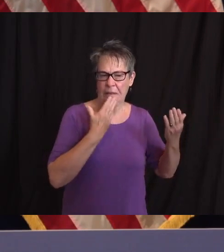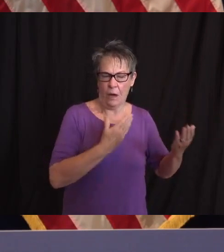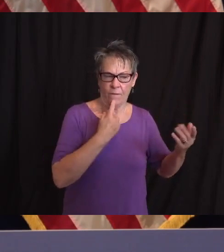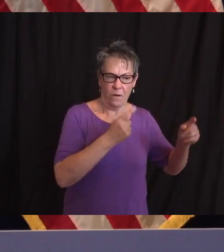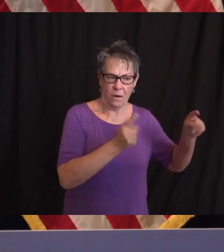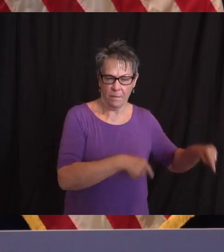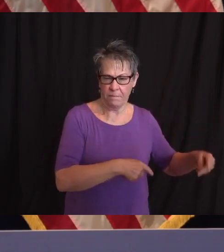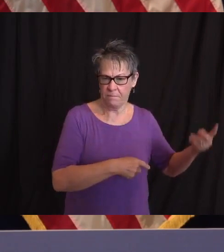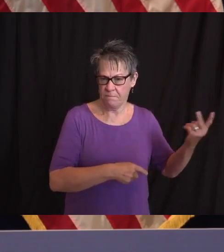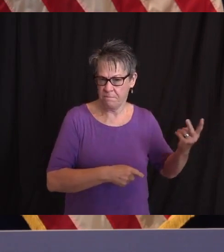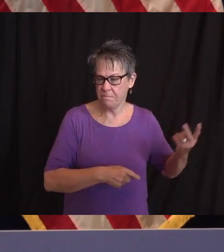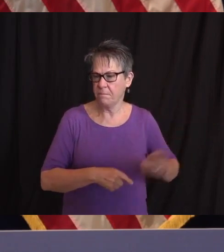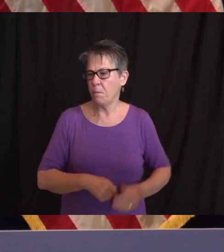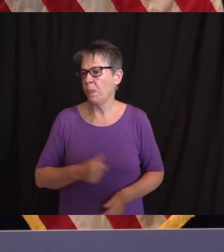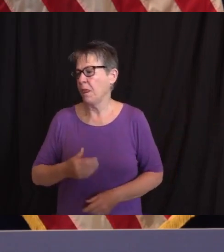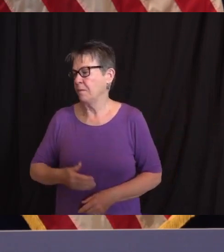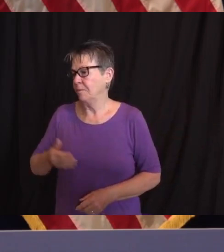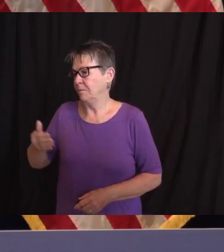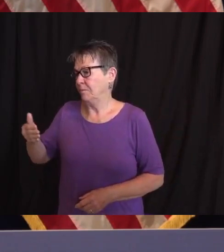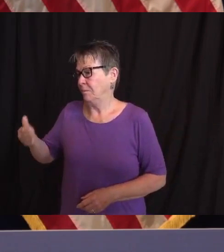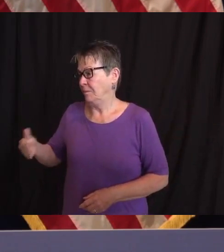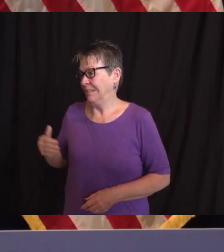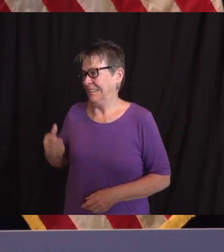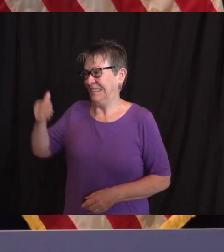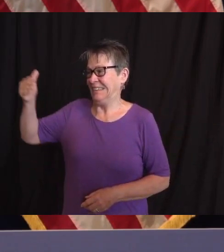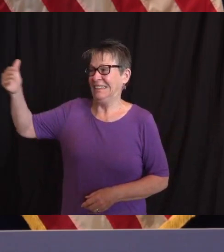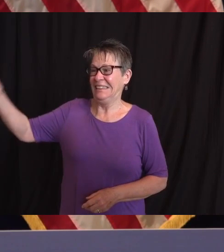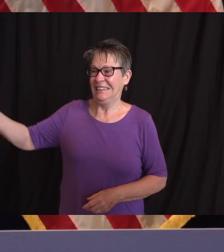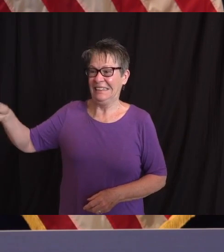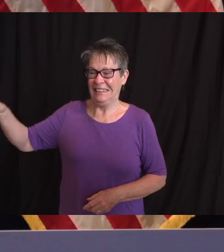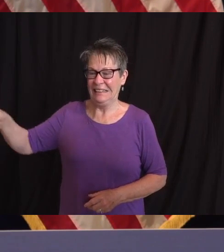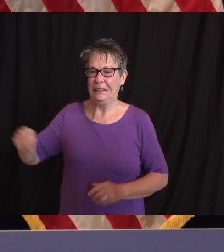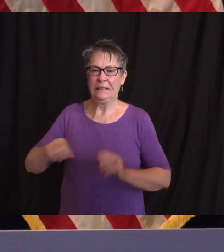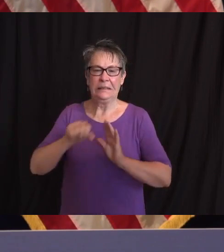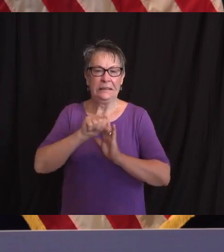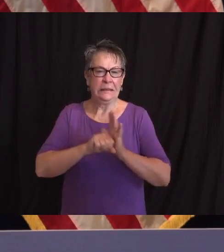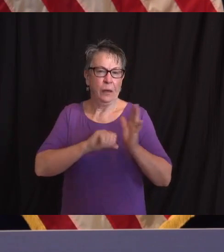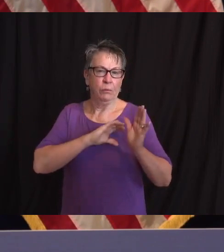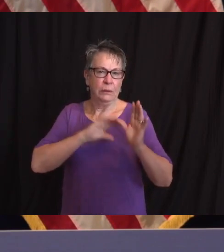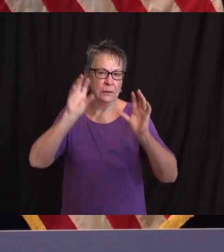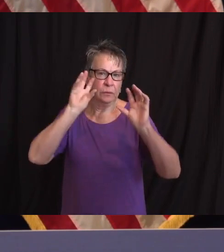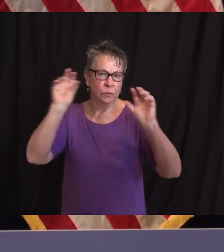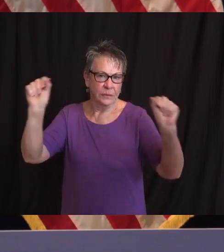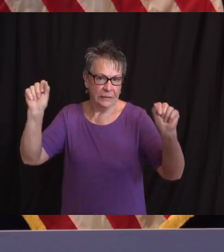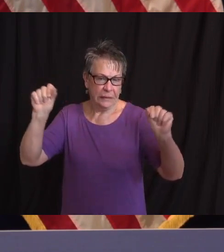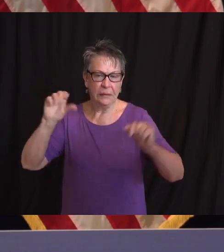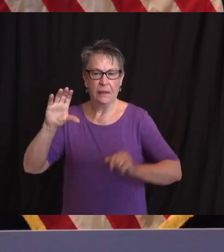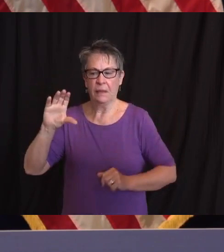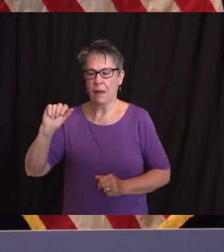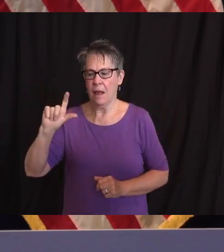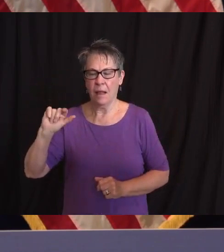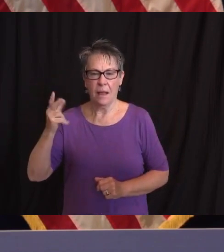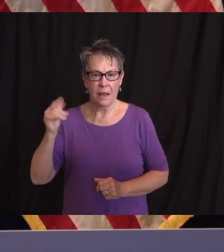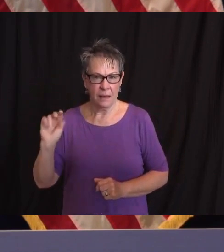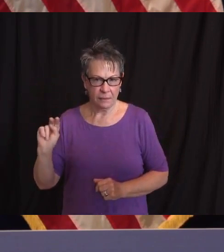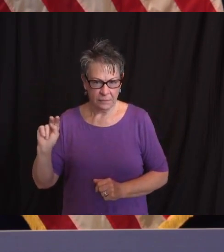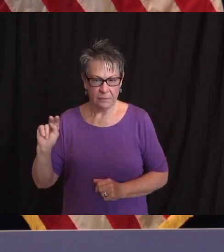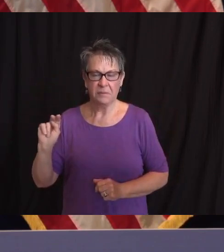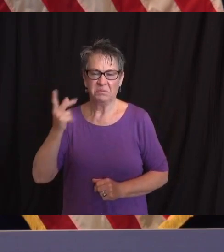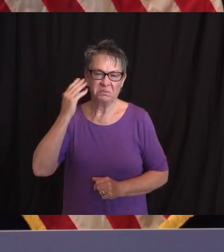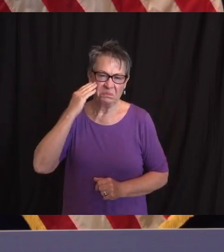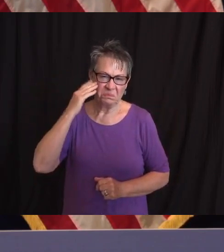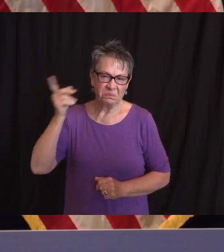to my far left, Superintendent of the State Police, Colonel Pat Callahan, another guy who needs no introduction. Jared Maples is with us,